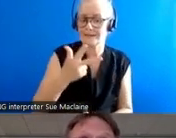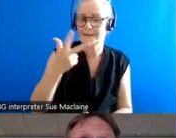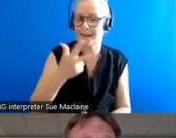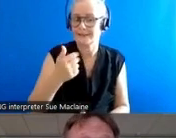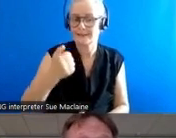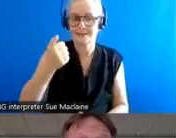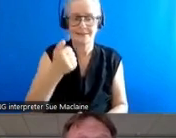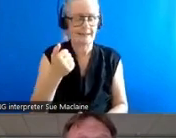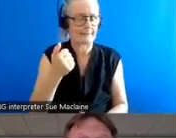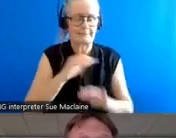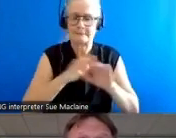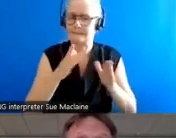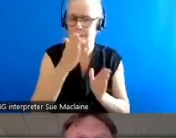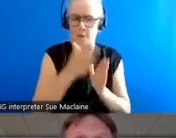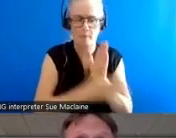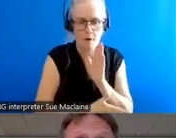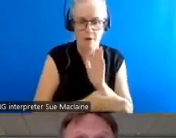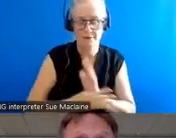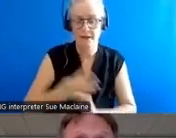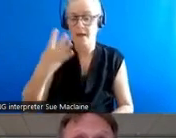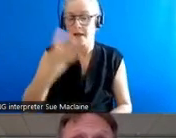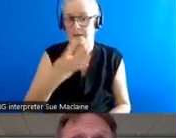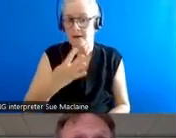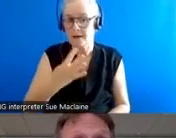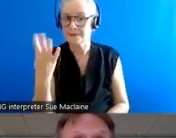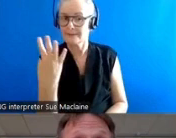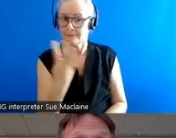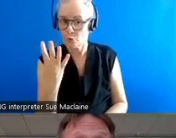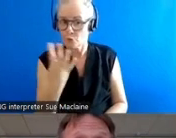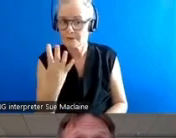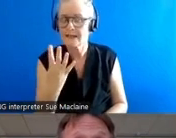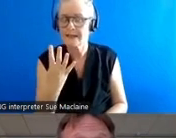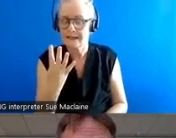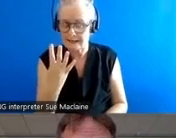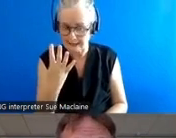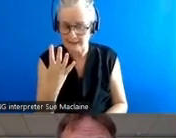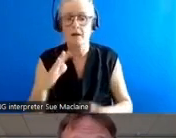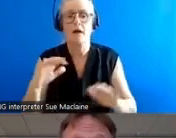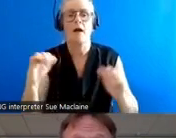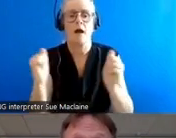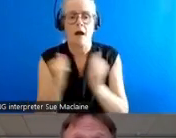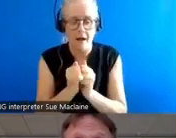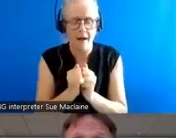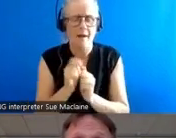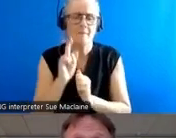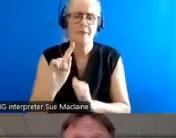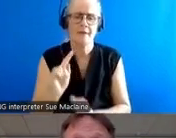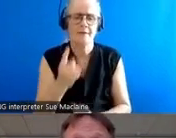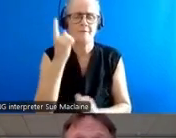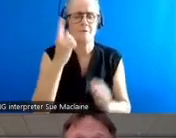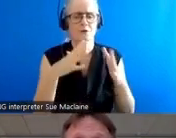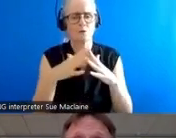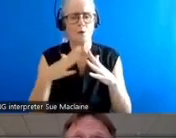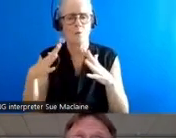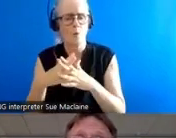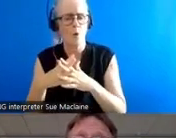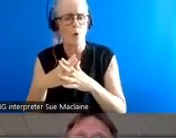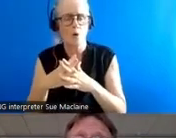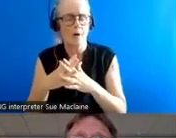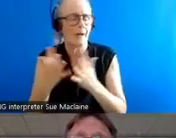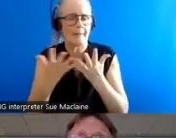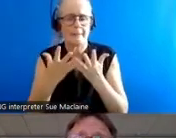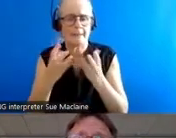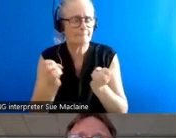be granted to Ireland. And then the First World War happened and Home Rule never took place. But I think it shows